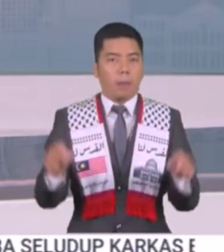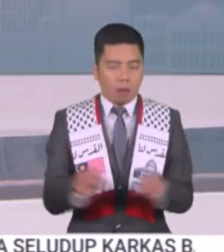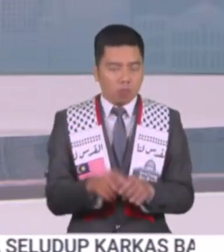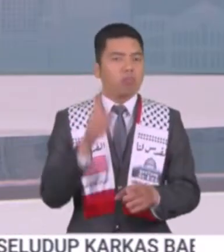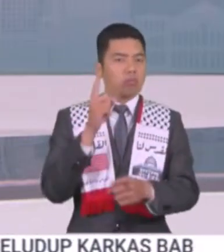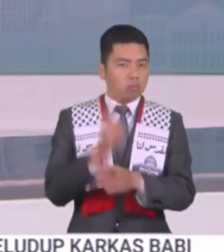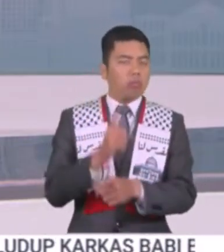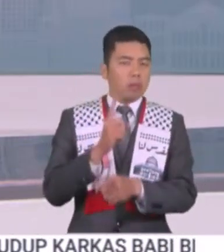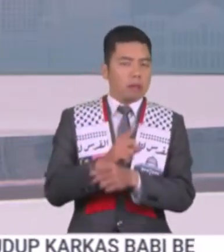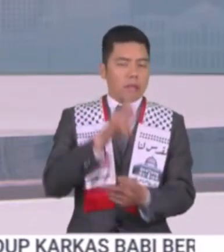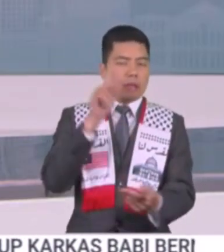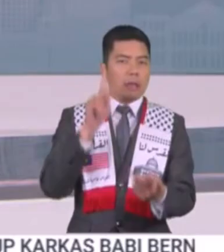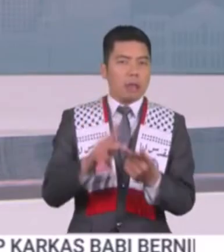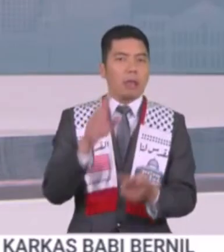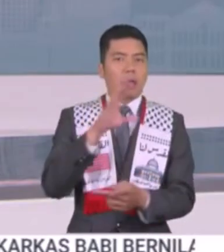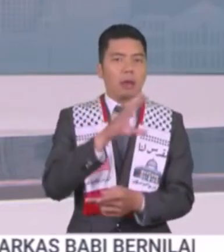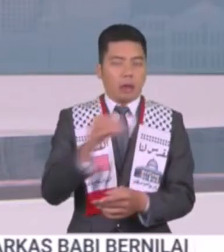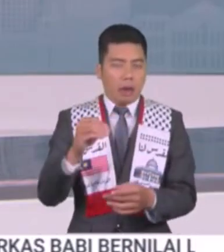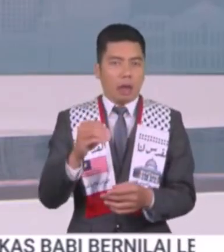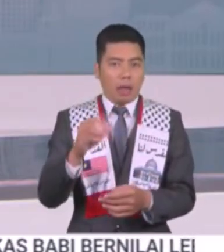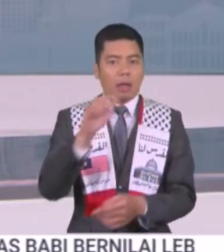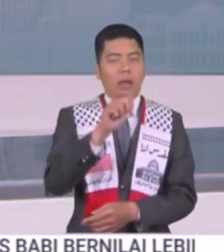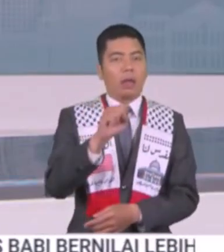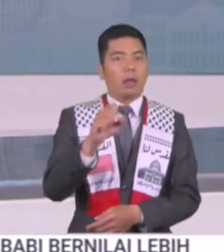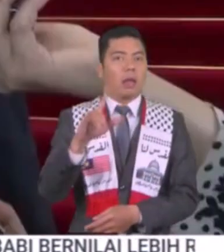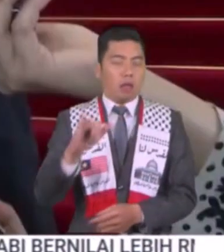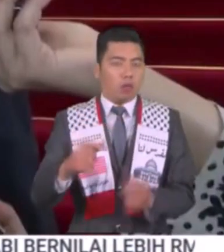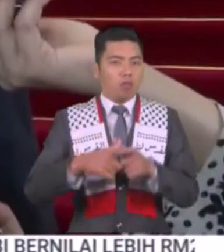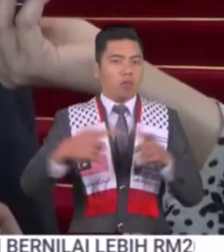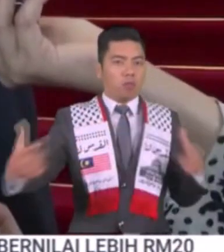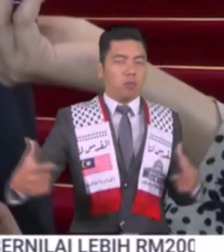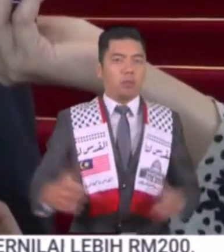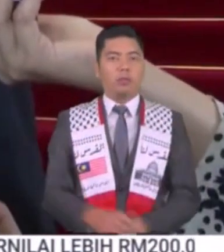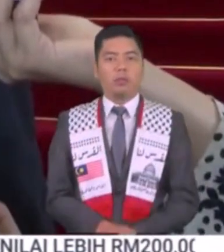yang strategik dan sumber asli yang luas.